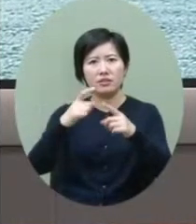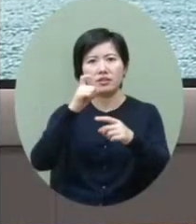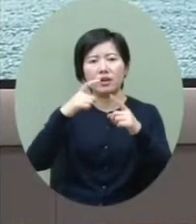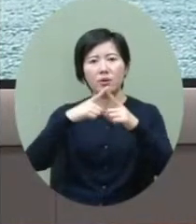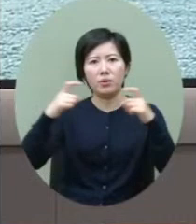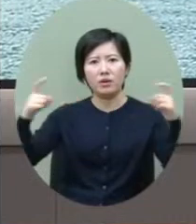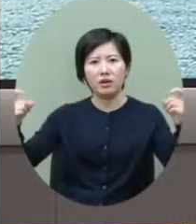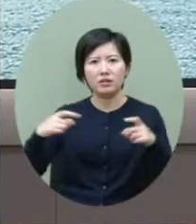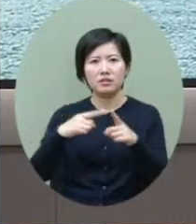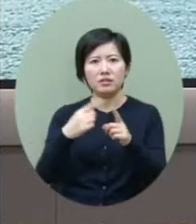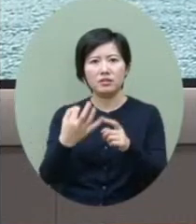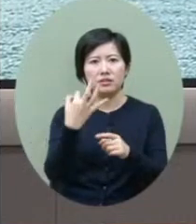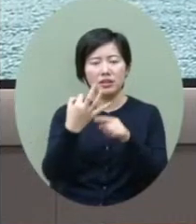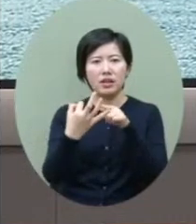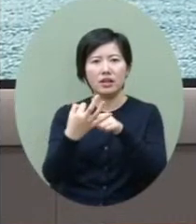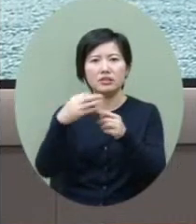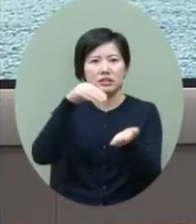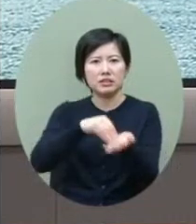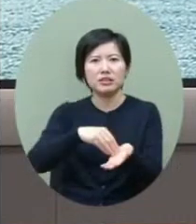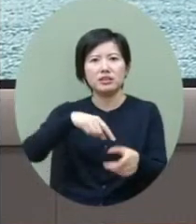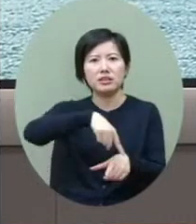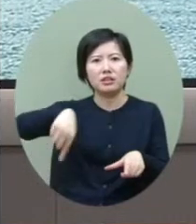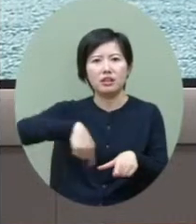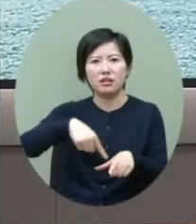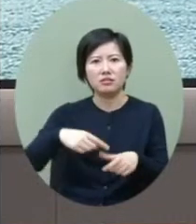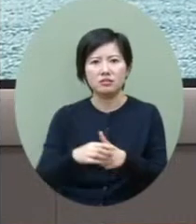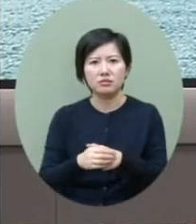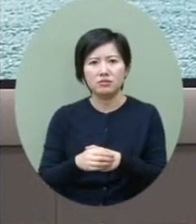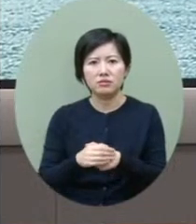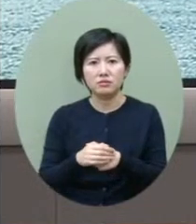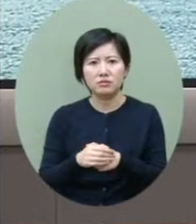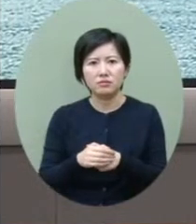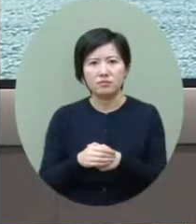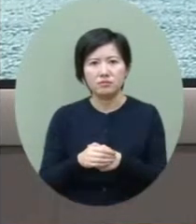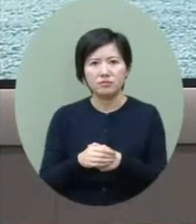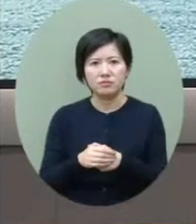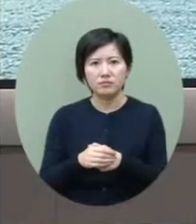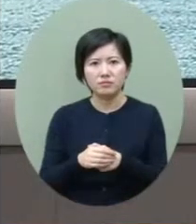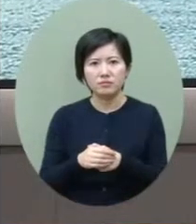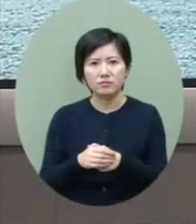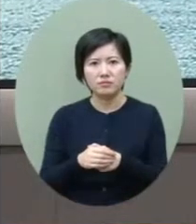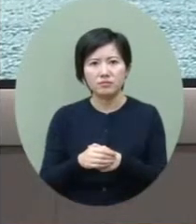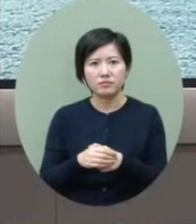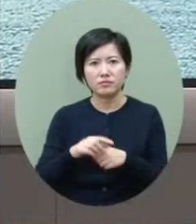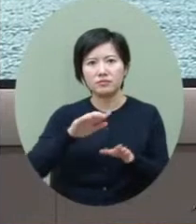11 from Kowloon City. 3 in the specified area.